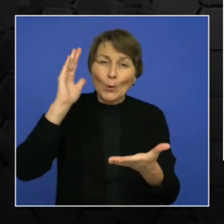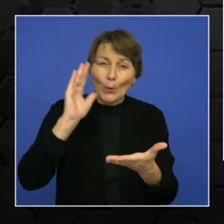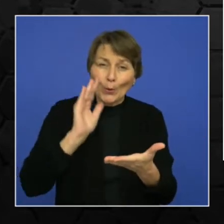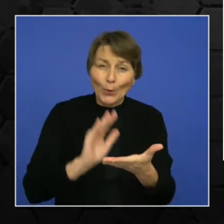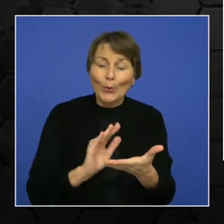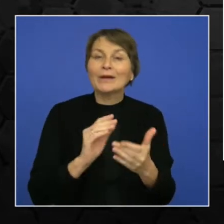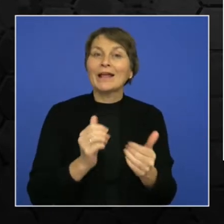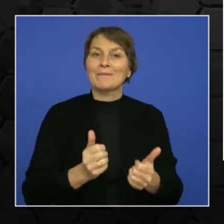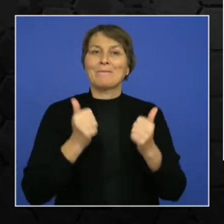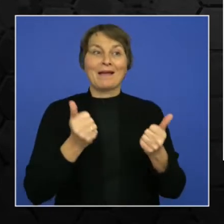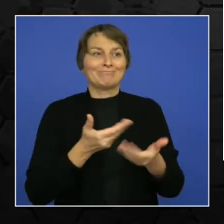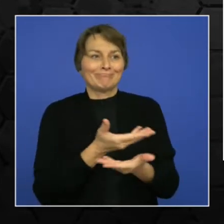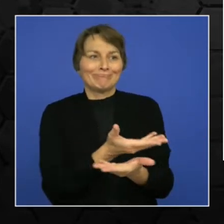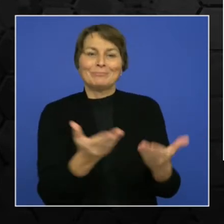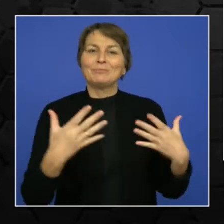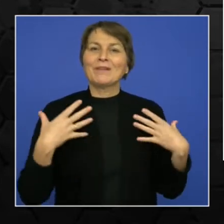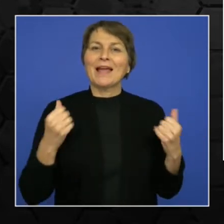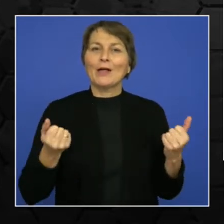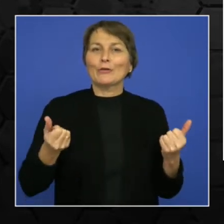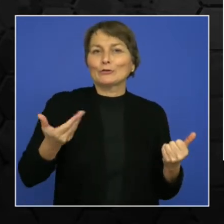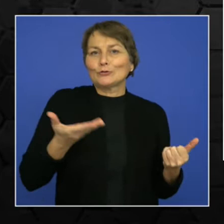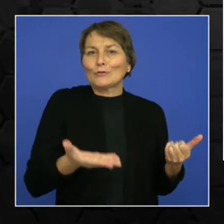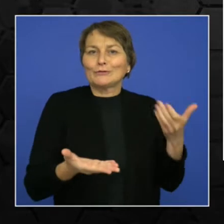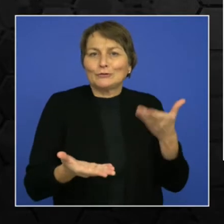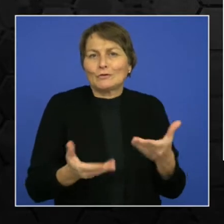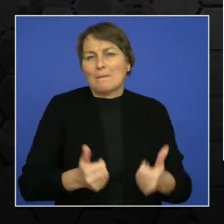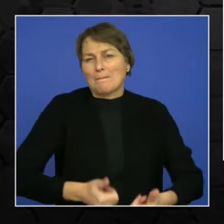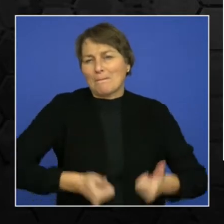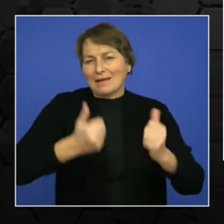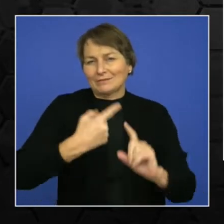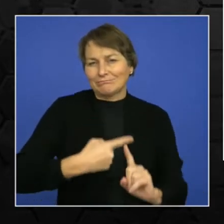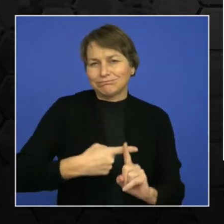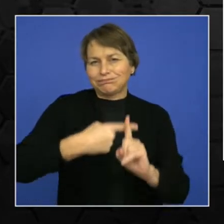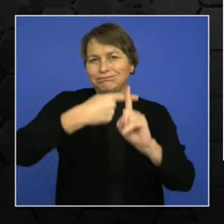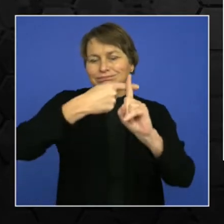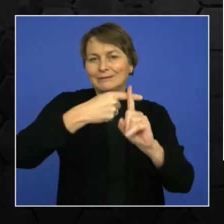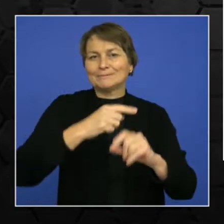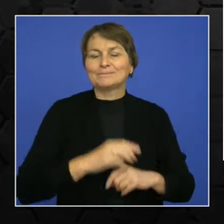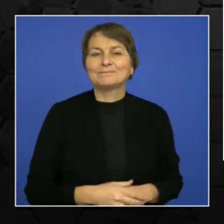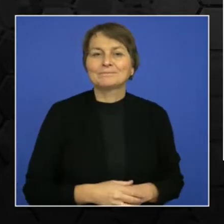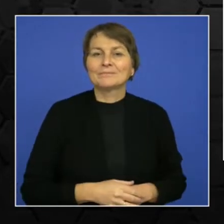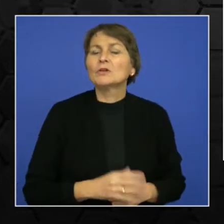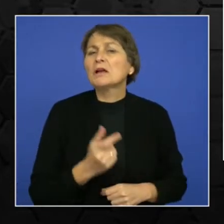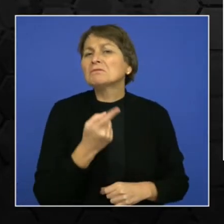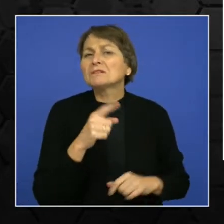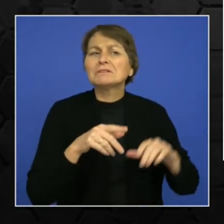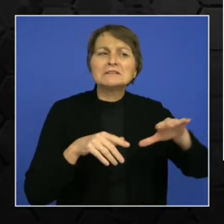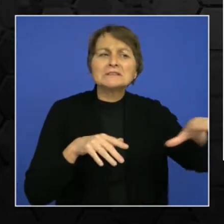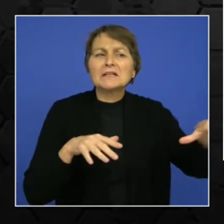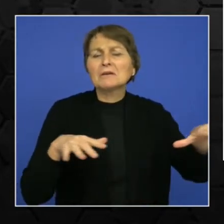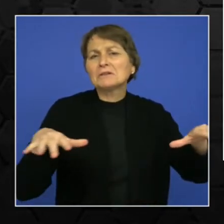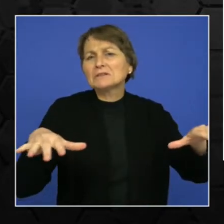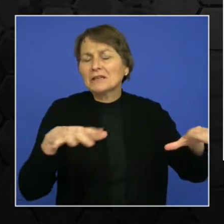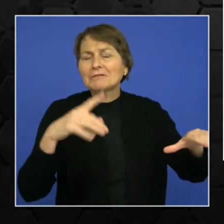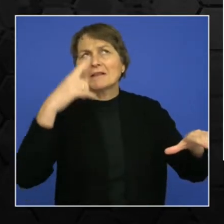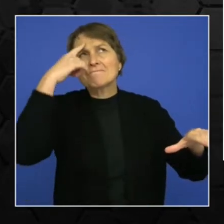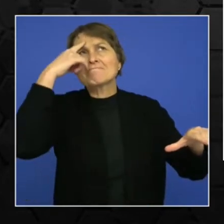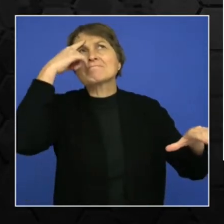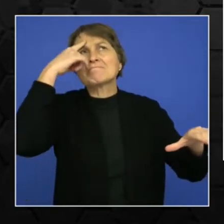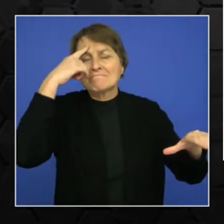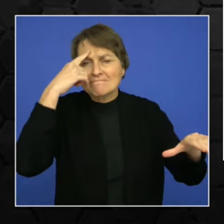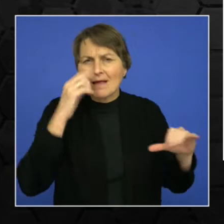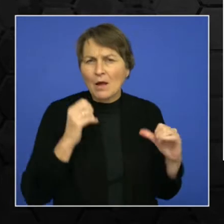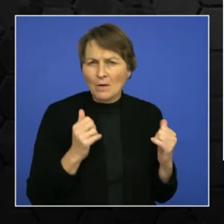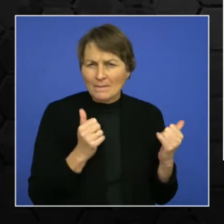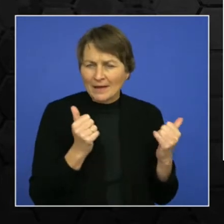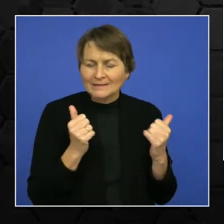healthcare sector. So to get started with the Azure Health Bot scenario, you have several built-in scenarios, as I was just saying, and you can either